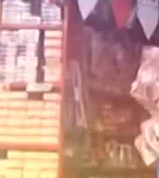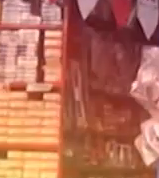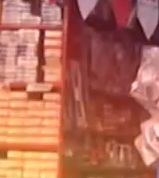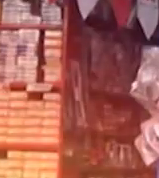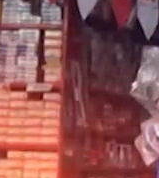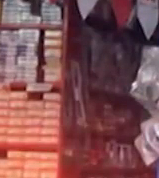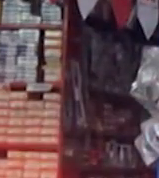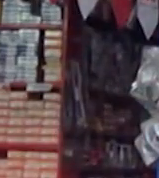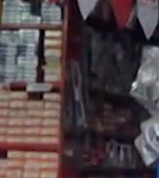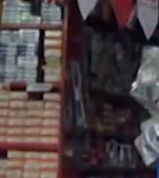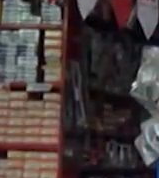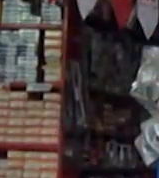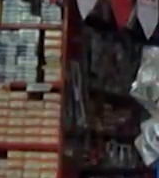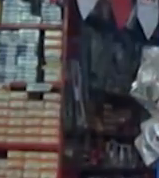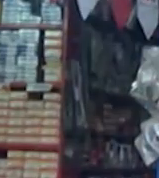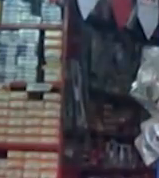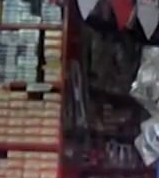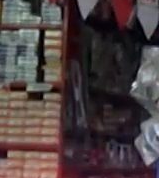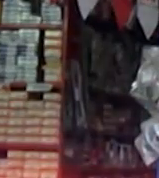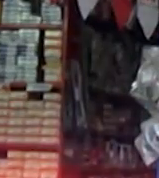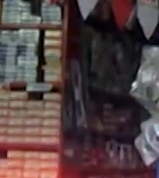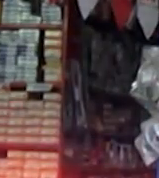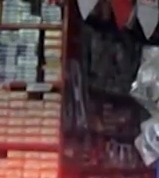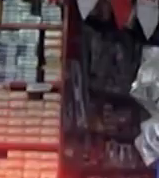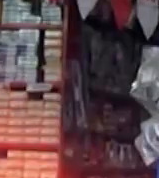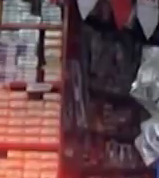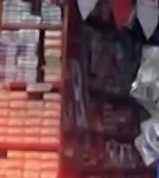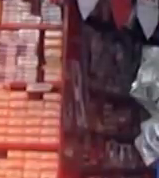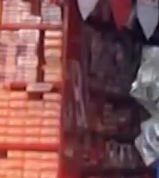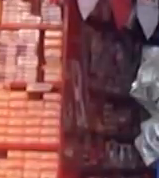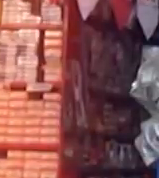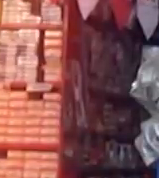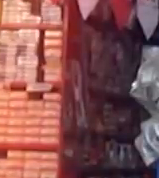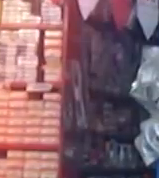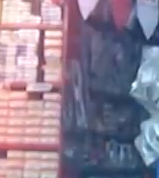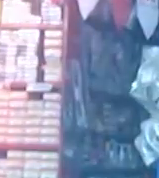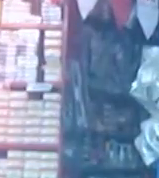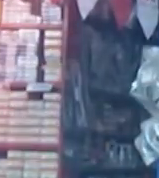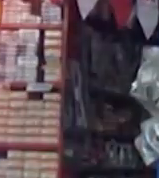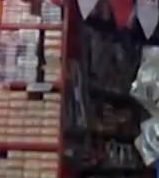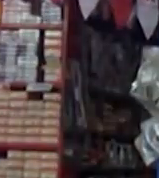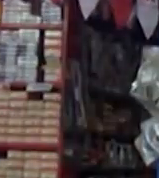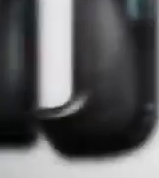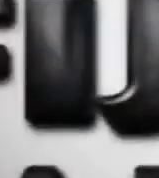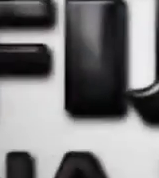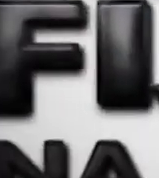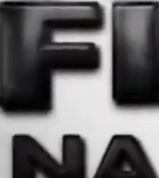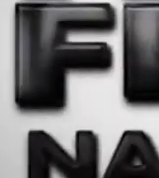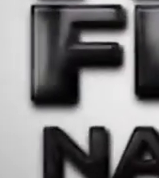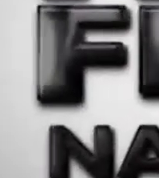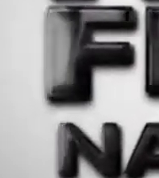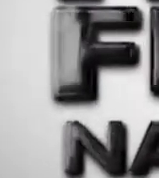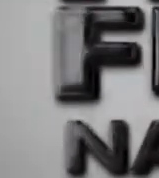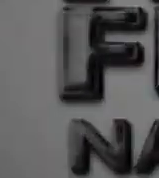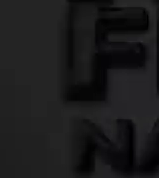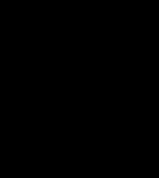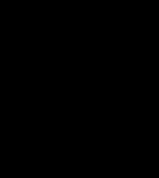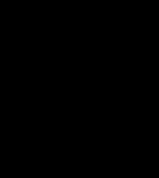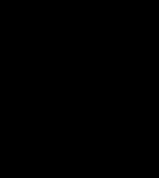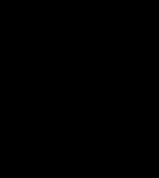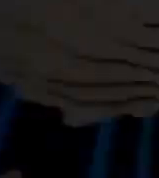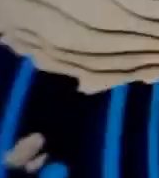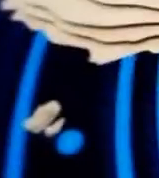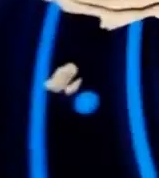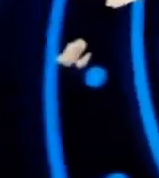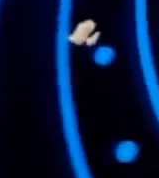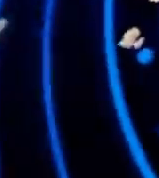Pula natang ko aproslan ngarse, go erkraki. Do televe ono barong na Radio Fiji 1, nandomo ibiti. Radio Fiji 1, nandomo